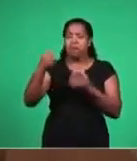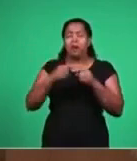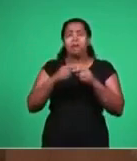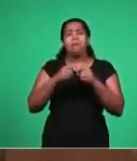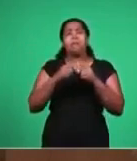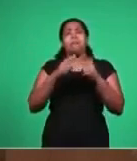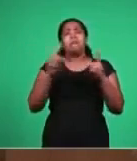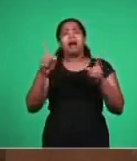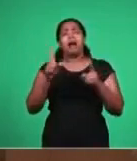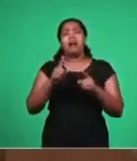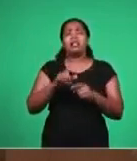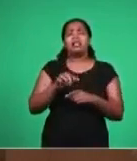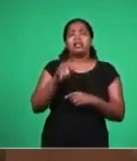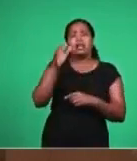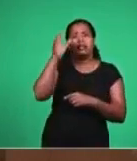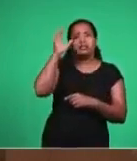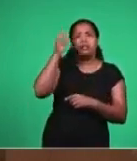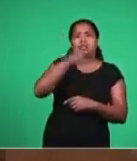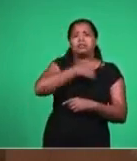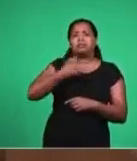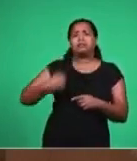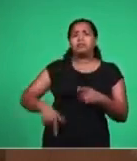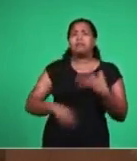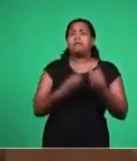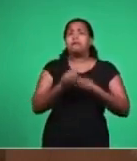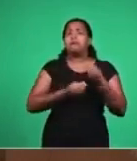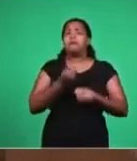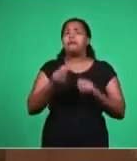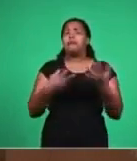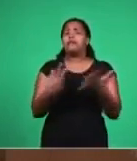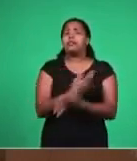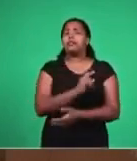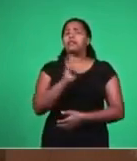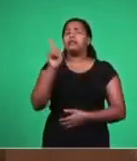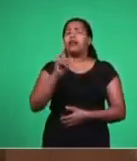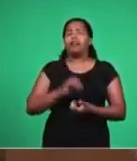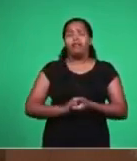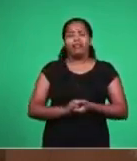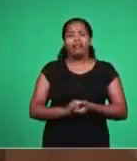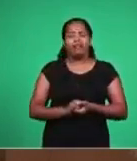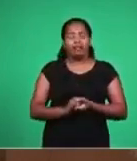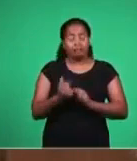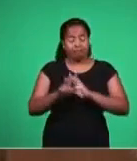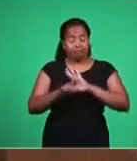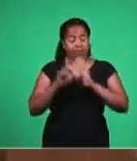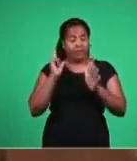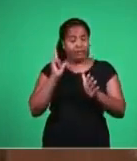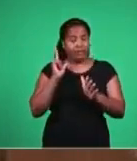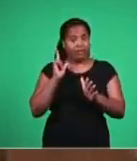the people that will be raptured, people from China, Japan, how was it?